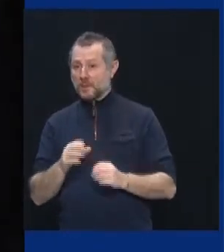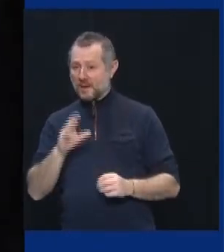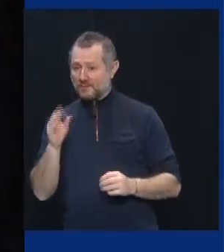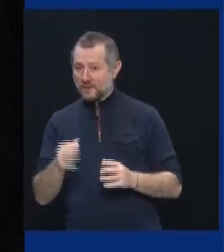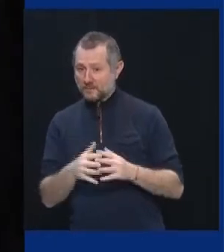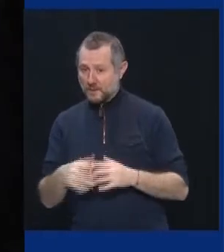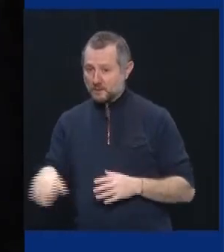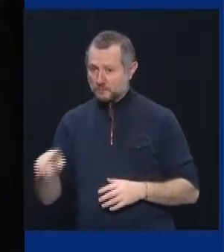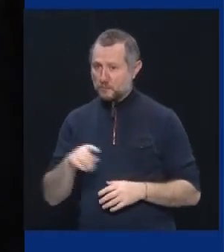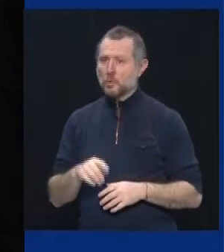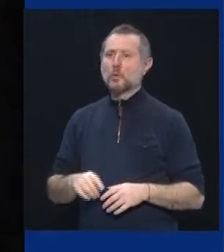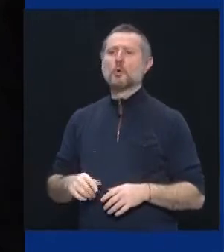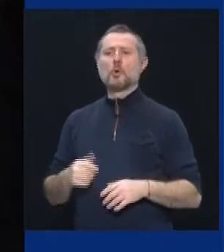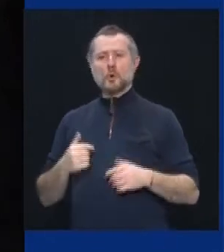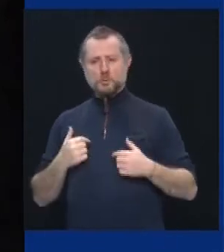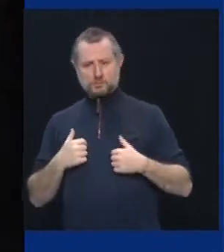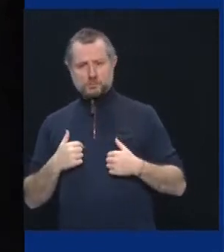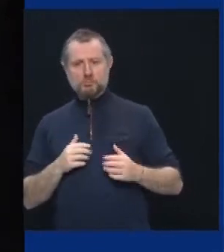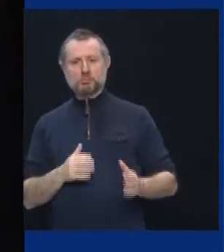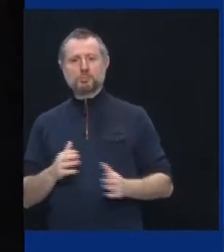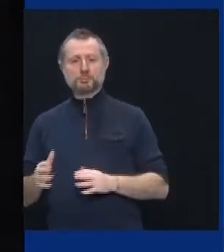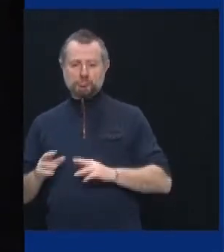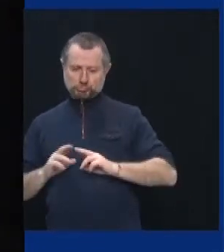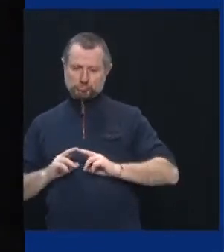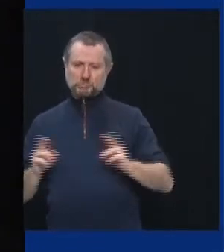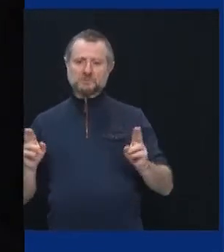am prepared to take the vaccine.